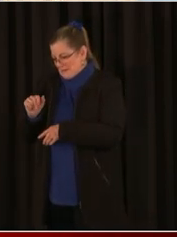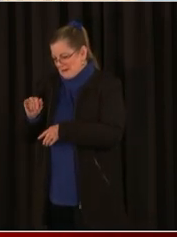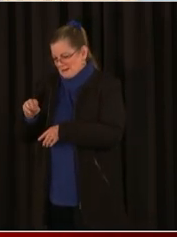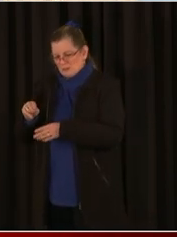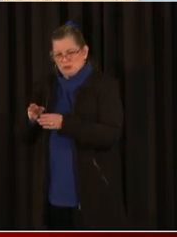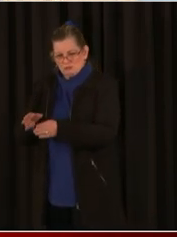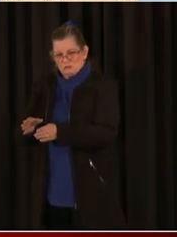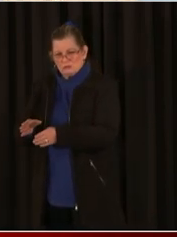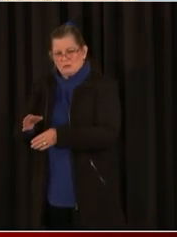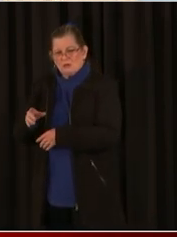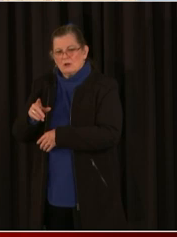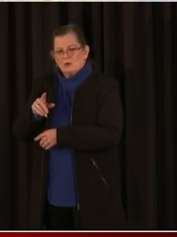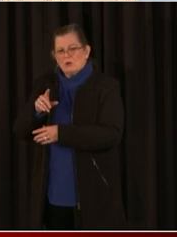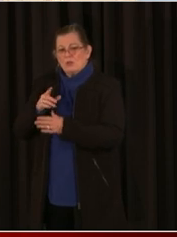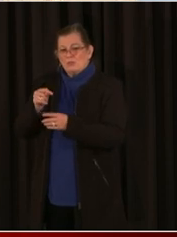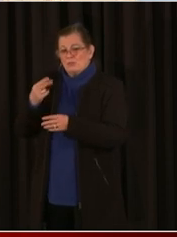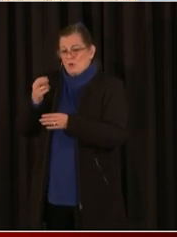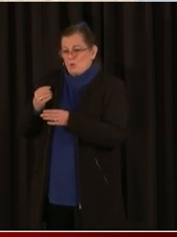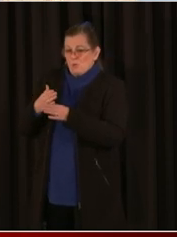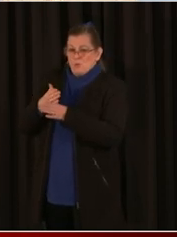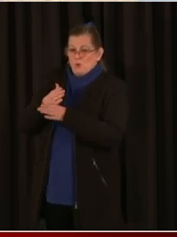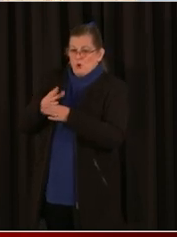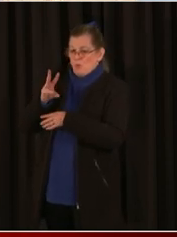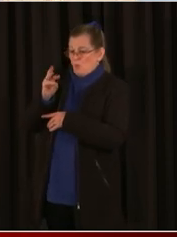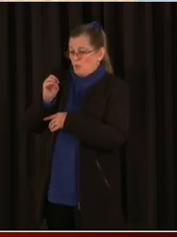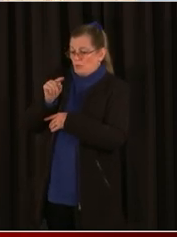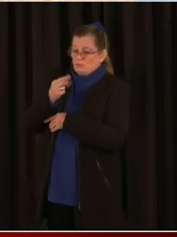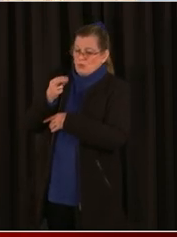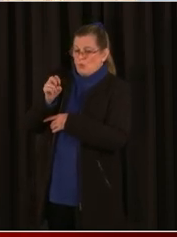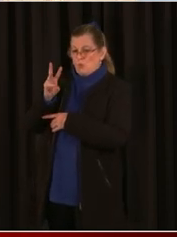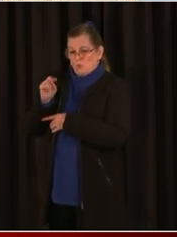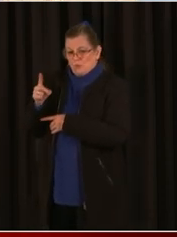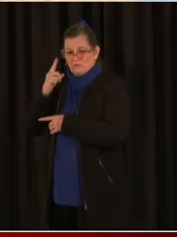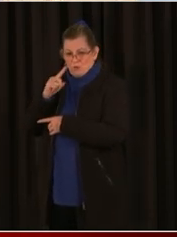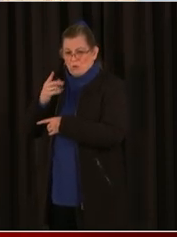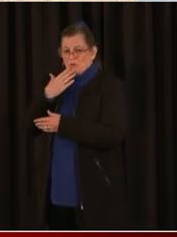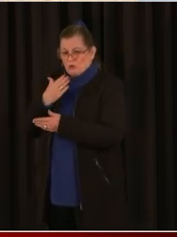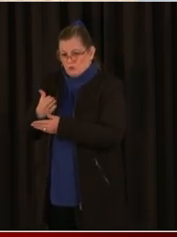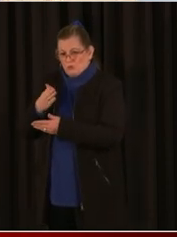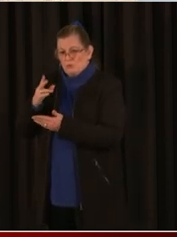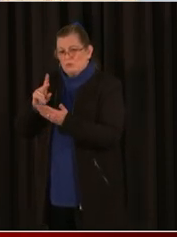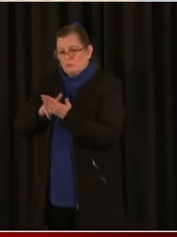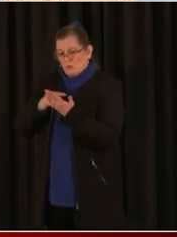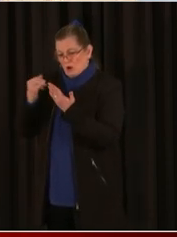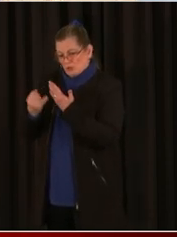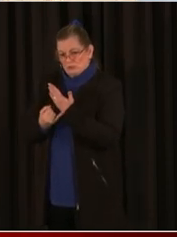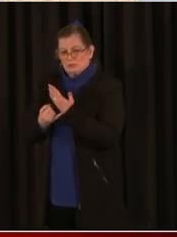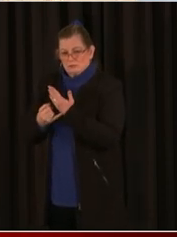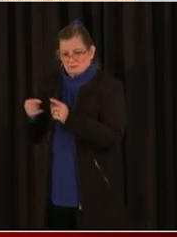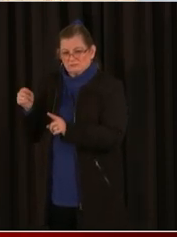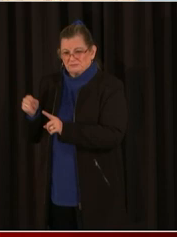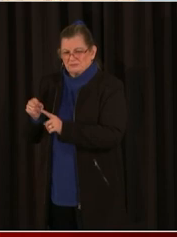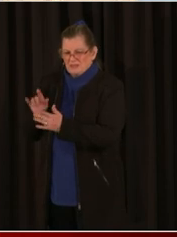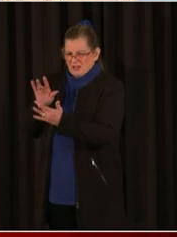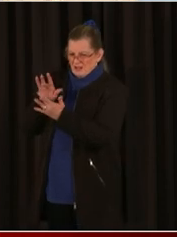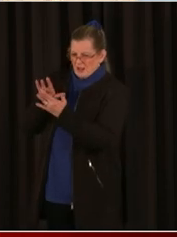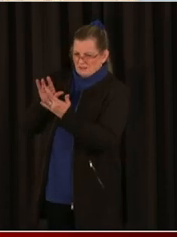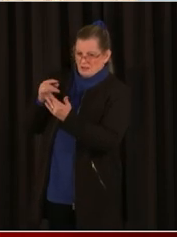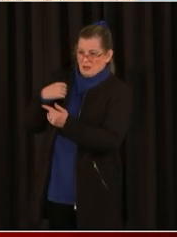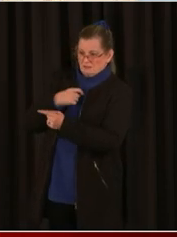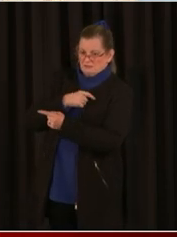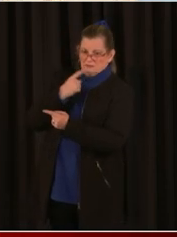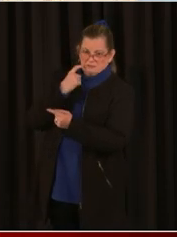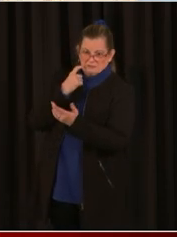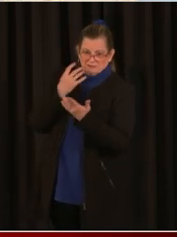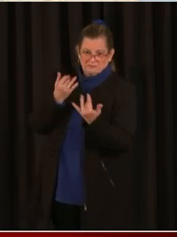the Wood for Good project. So contact Shaw Main Streets Inc. at gmail.com if you're interested